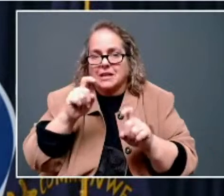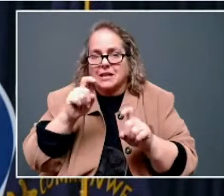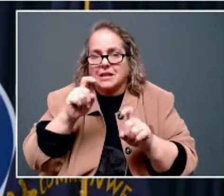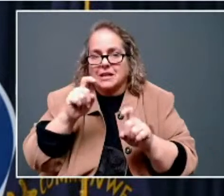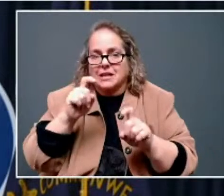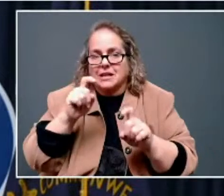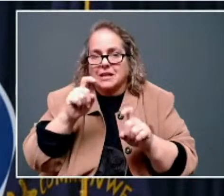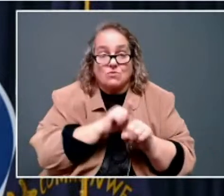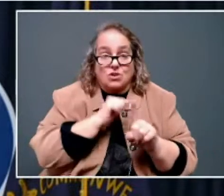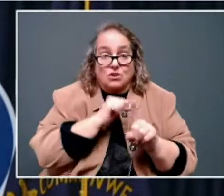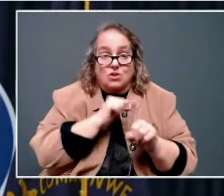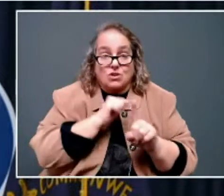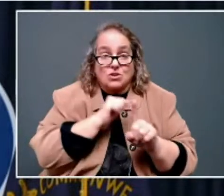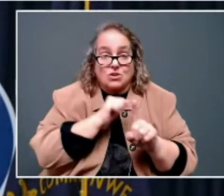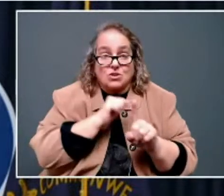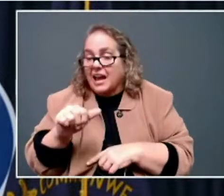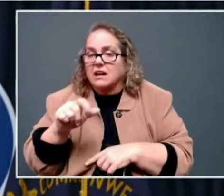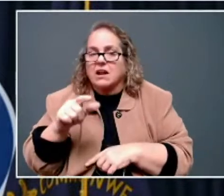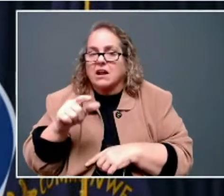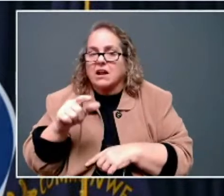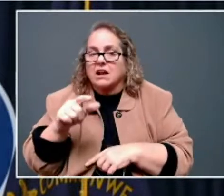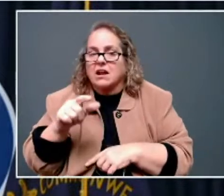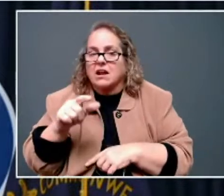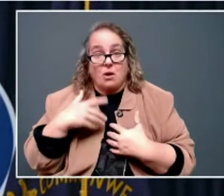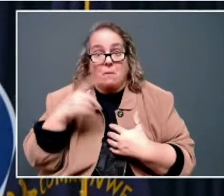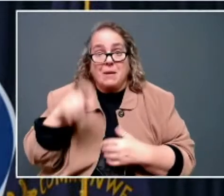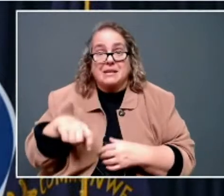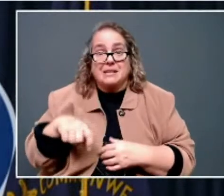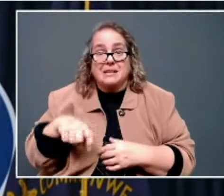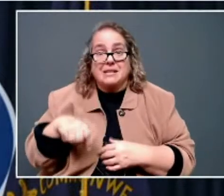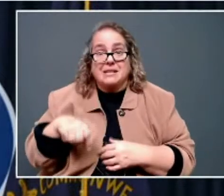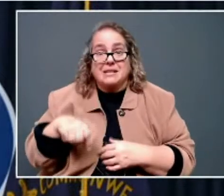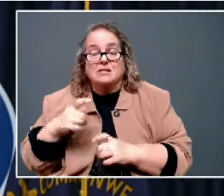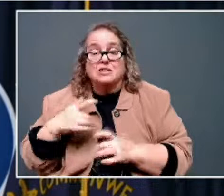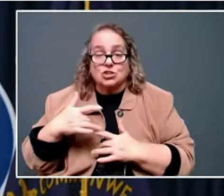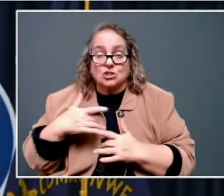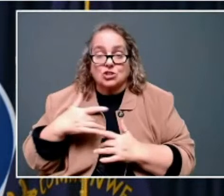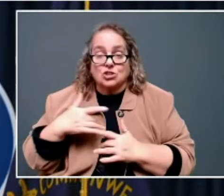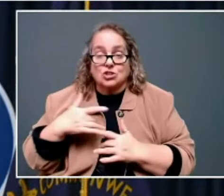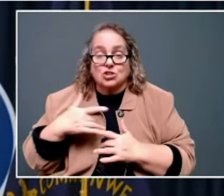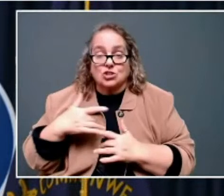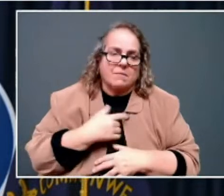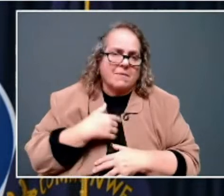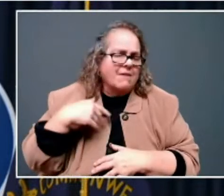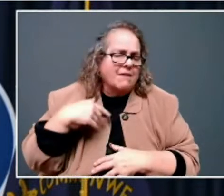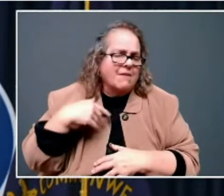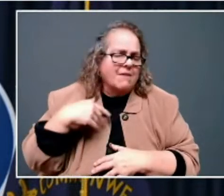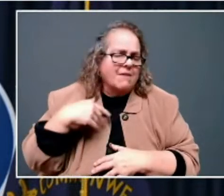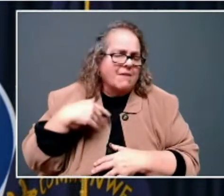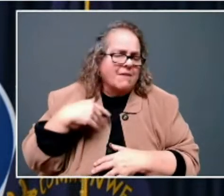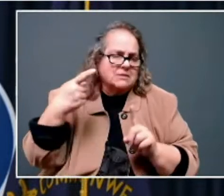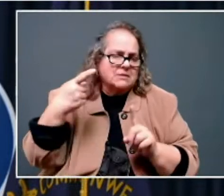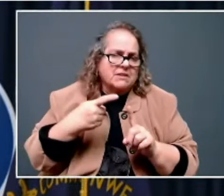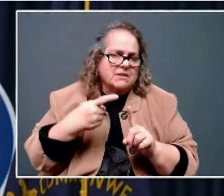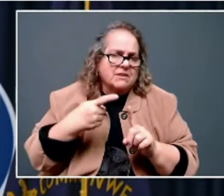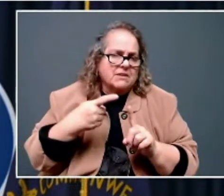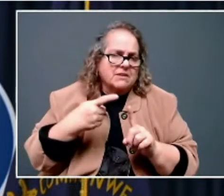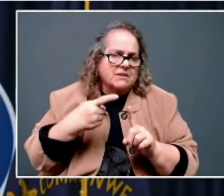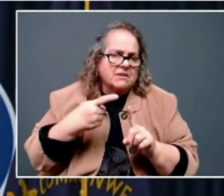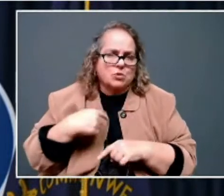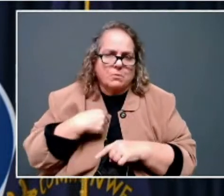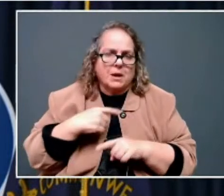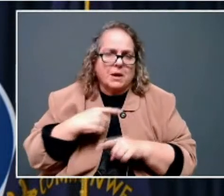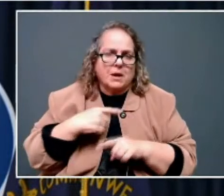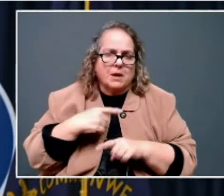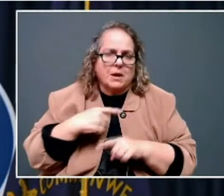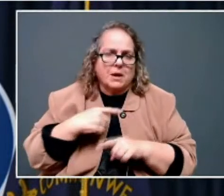can prey on fear and concern, they're out there. Now, I haven't had specific reports come in to me, but there is no